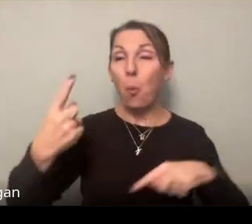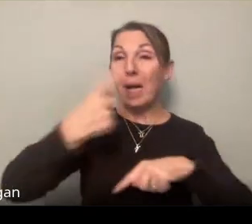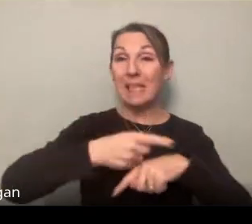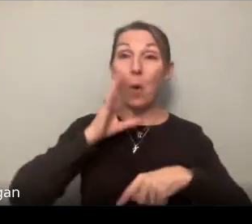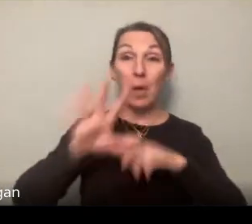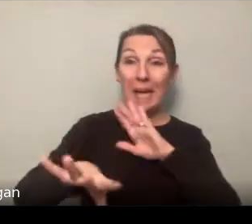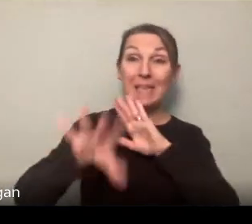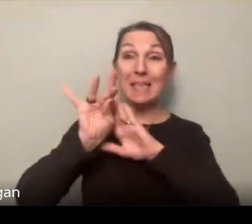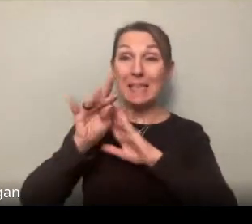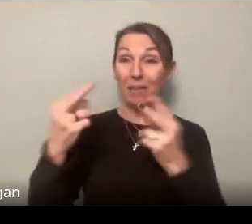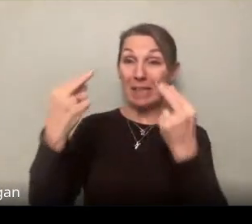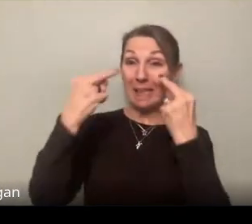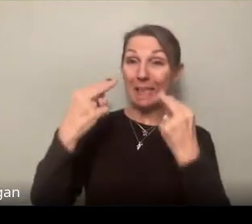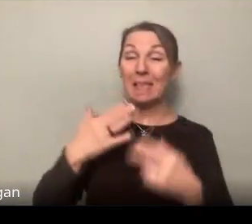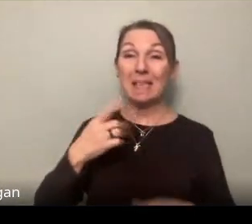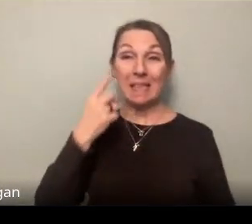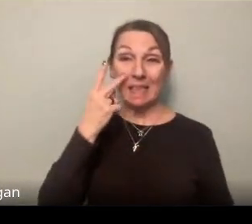discovered and they're going to see my plate.